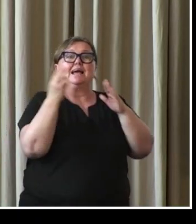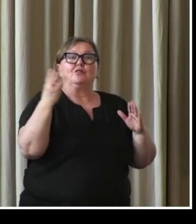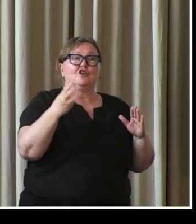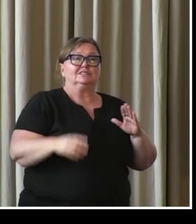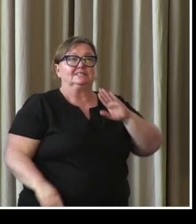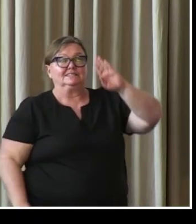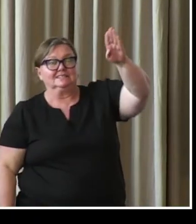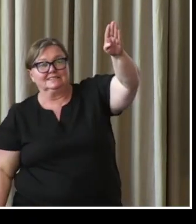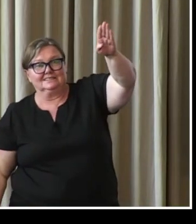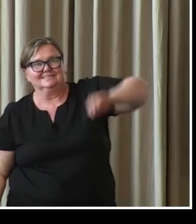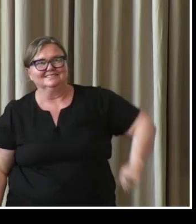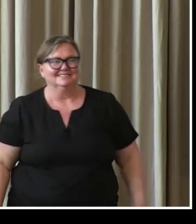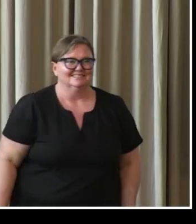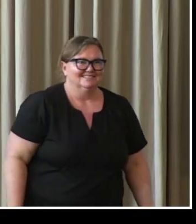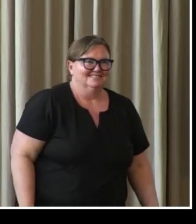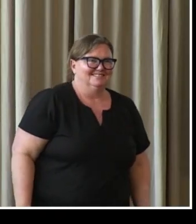with Simon.